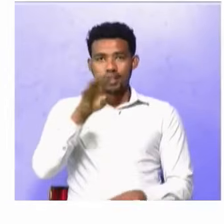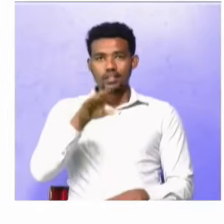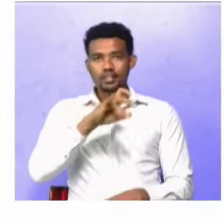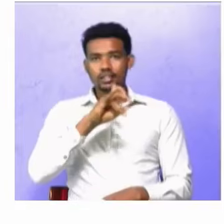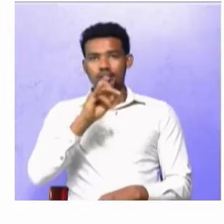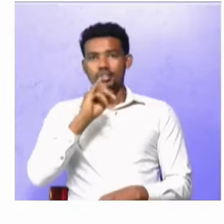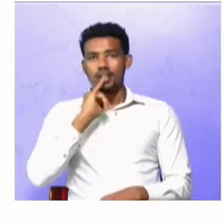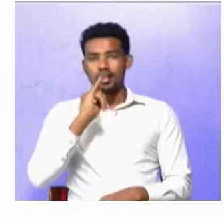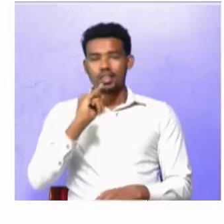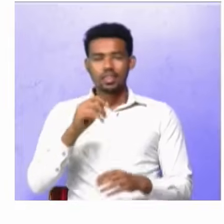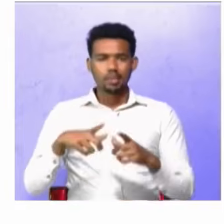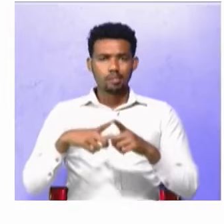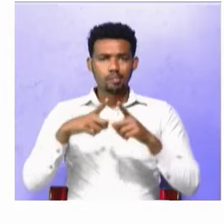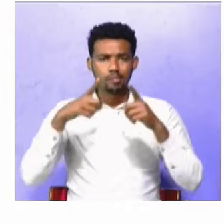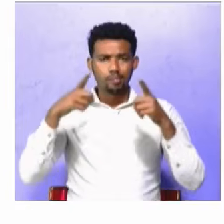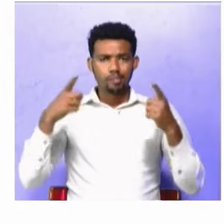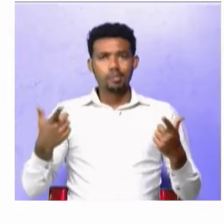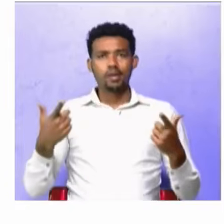biggest